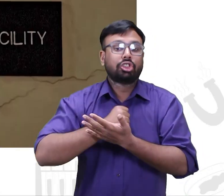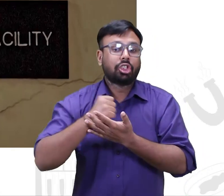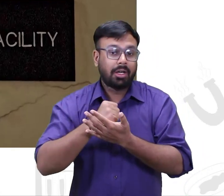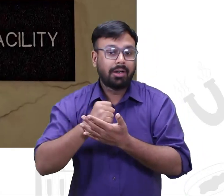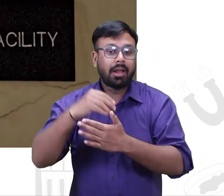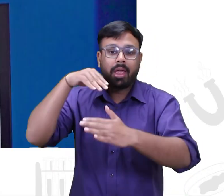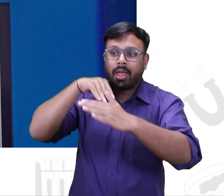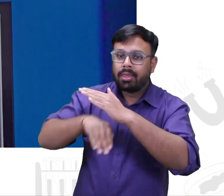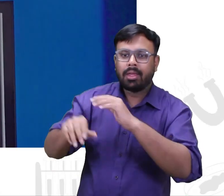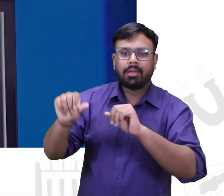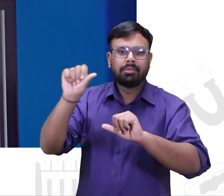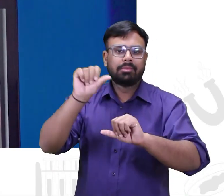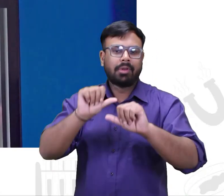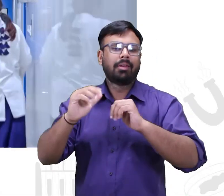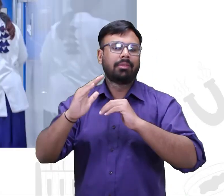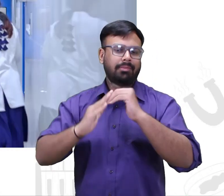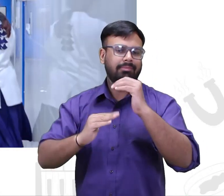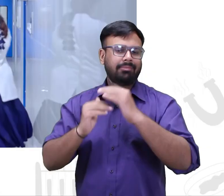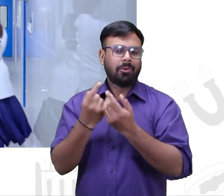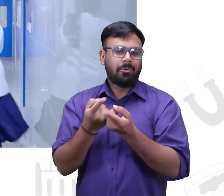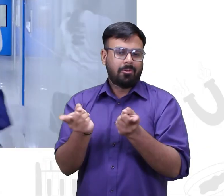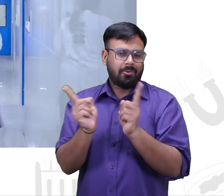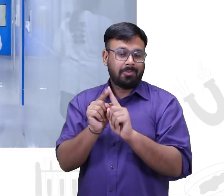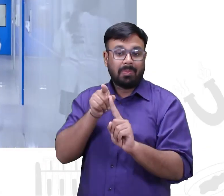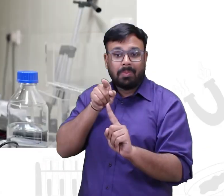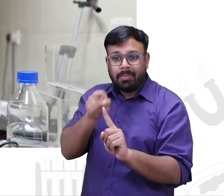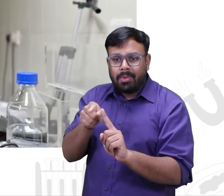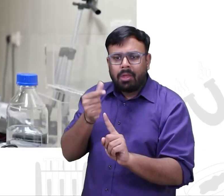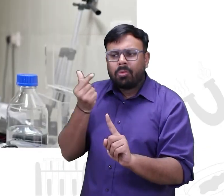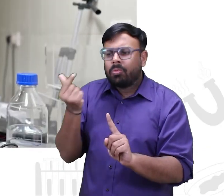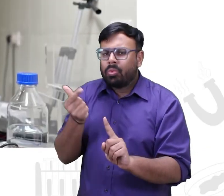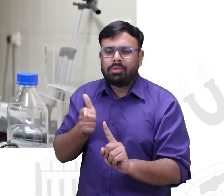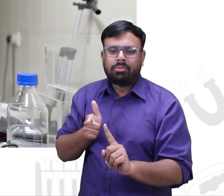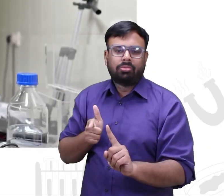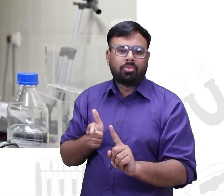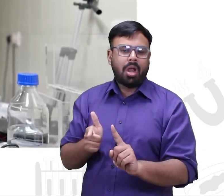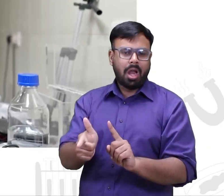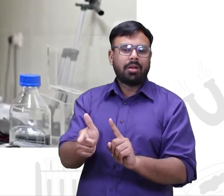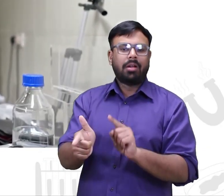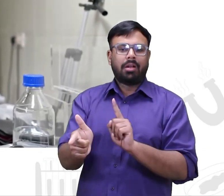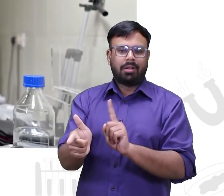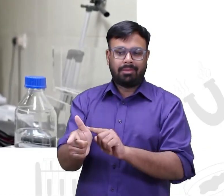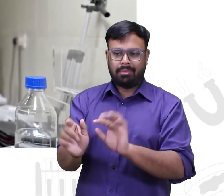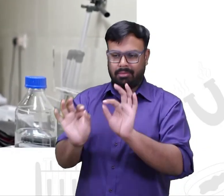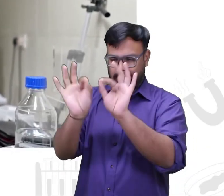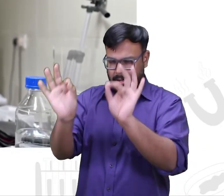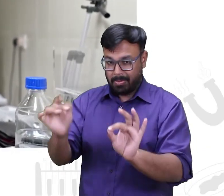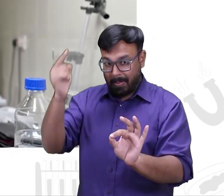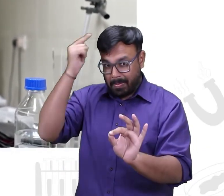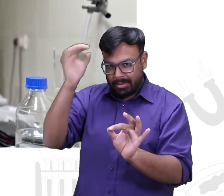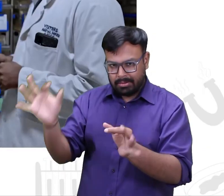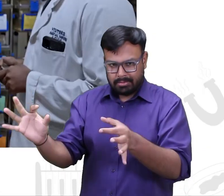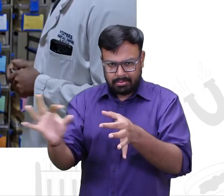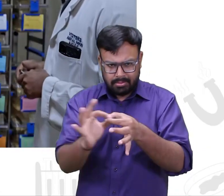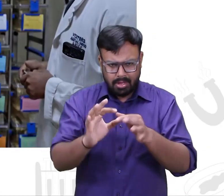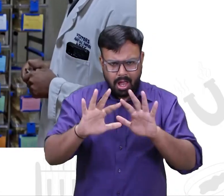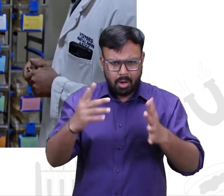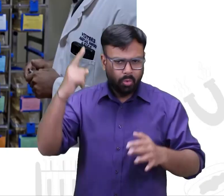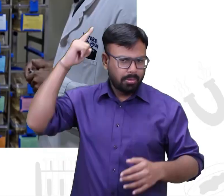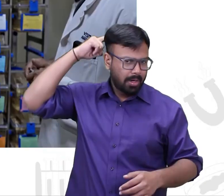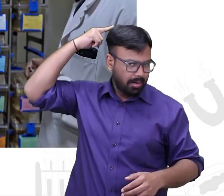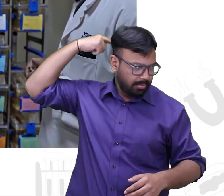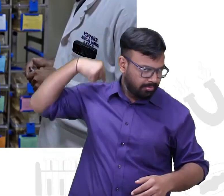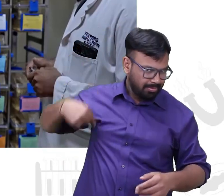from that, and try to reconstruct the same pathways in an injured neuron to improve regenerative outcomes. We use mice as the